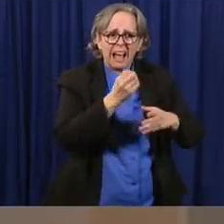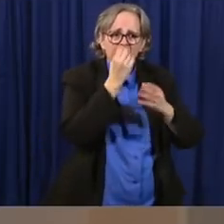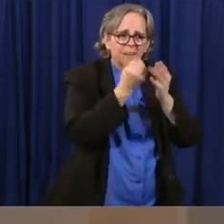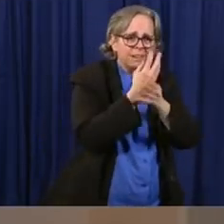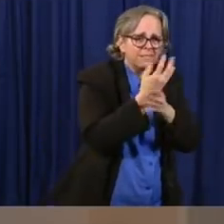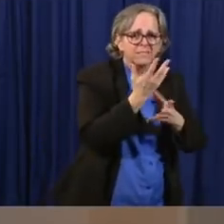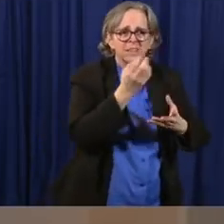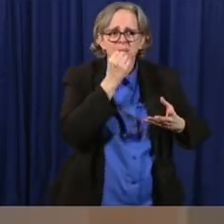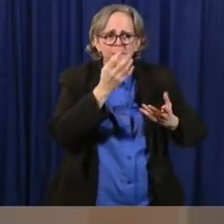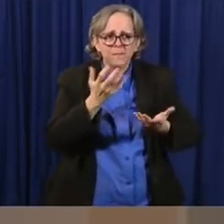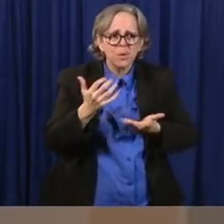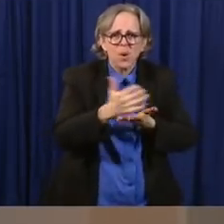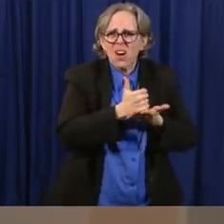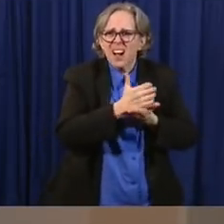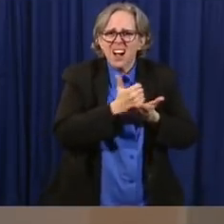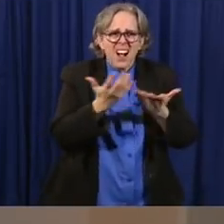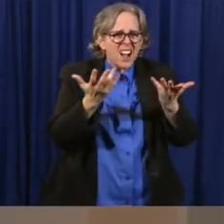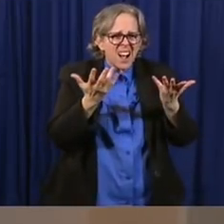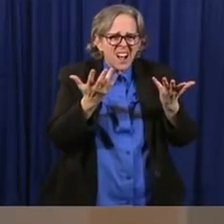are